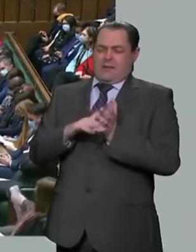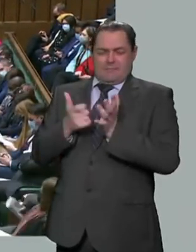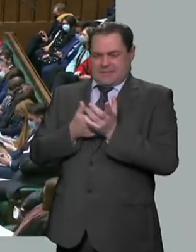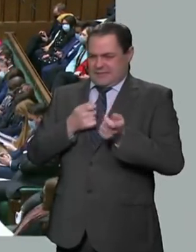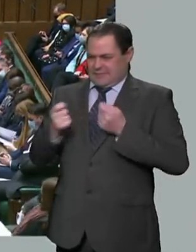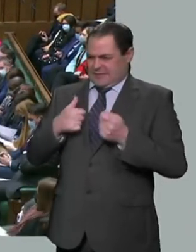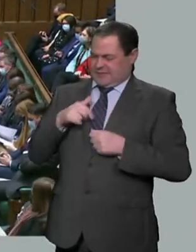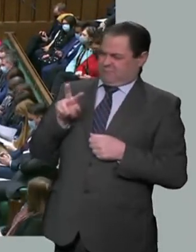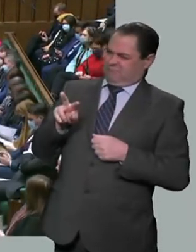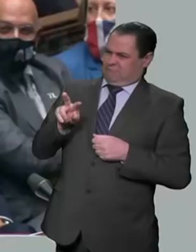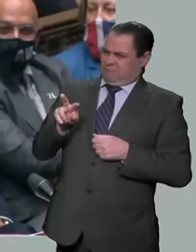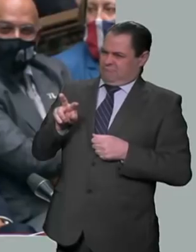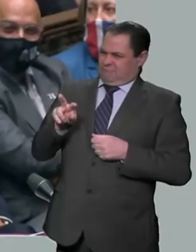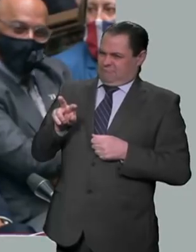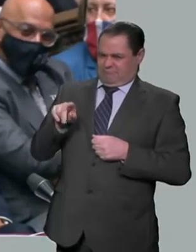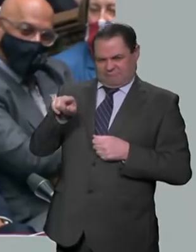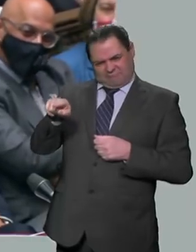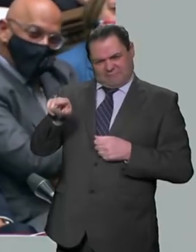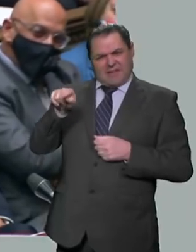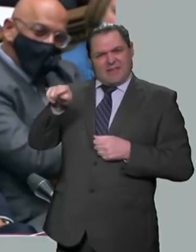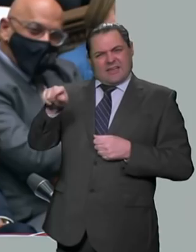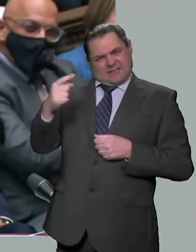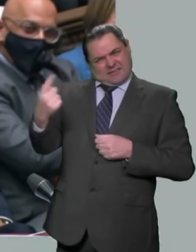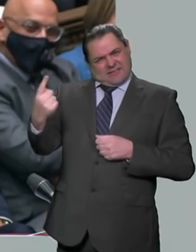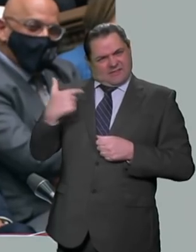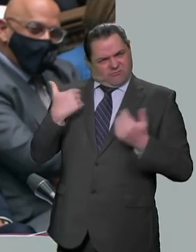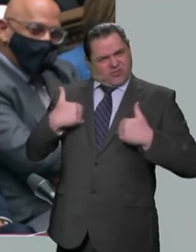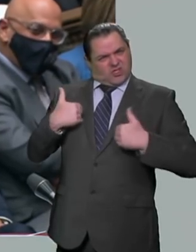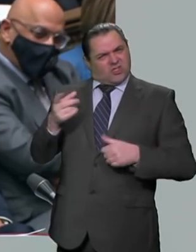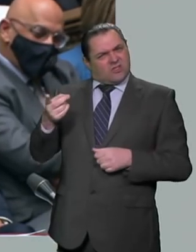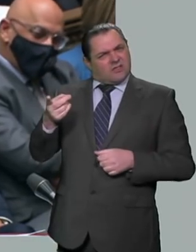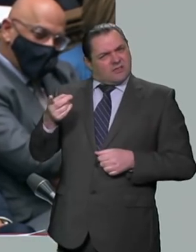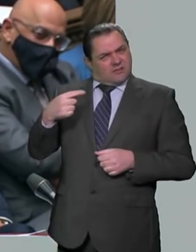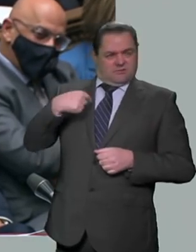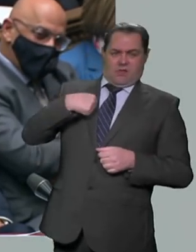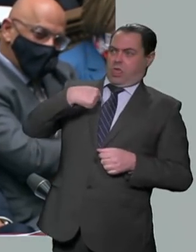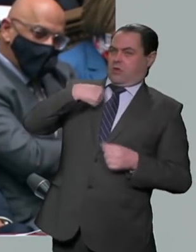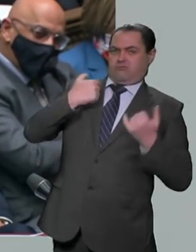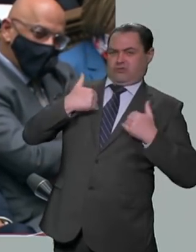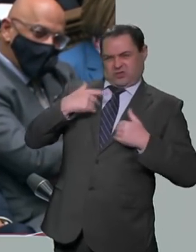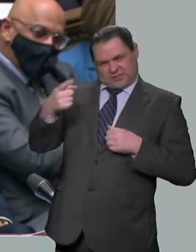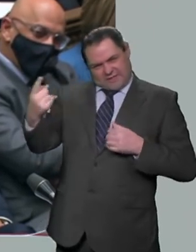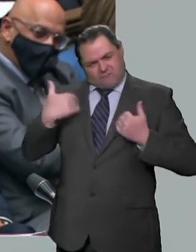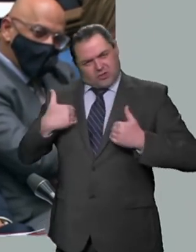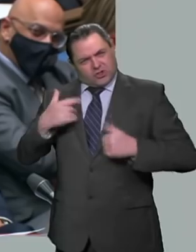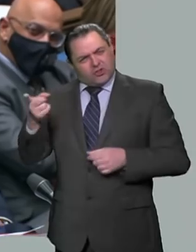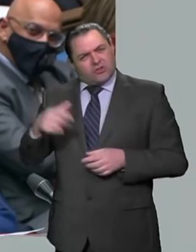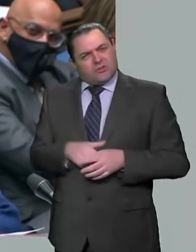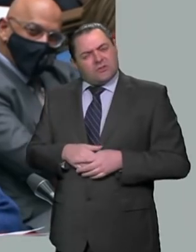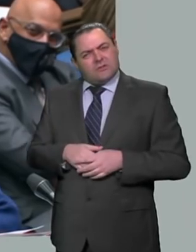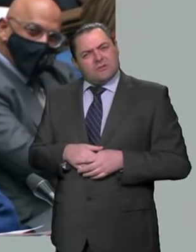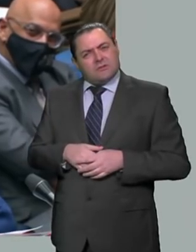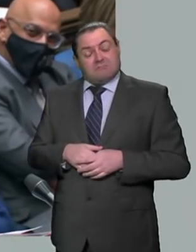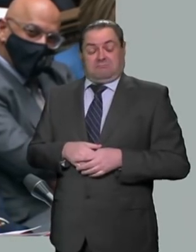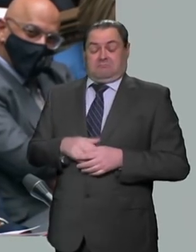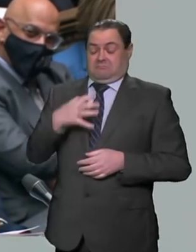to take from the humble crofter, if I may say. But what we are doing, with whom, as I